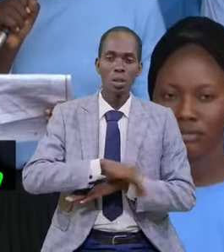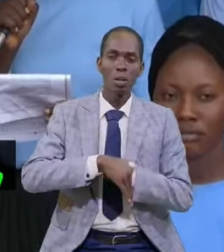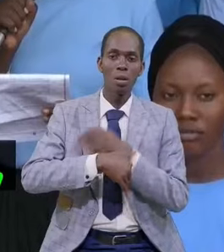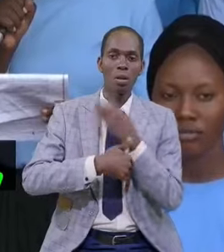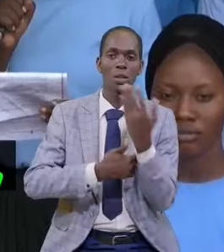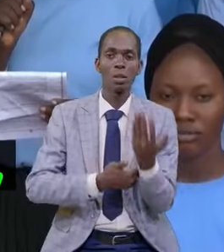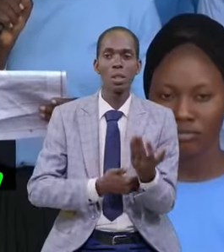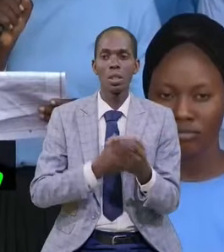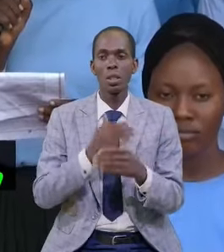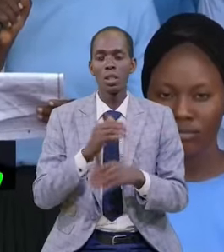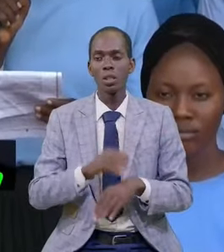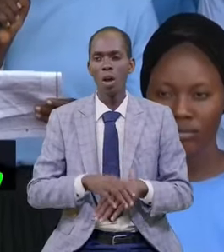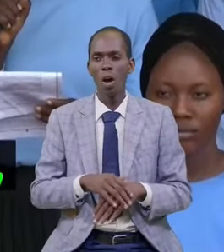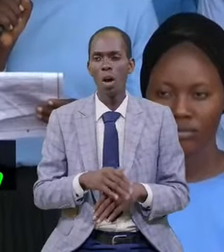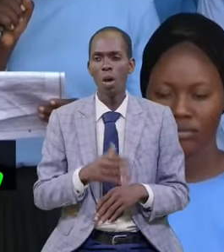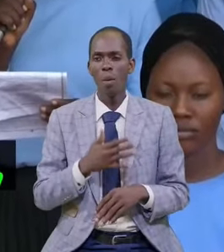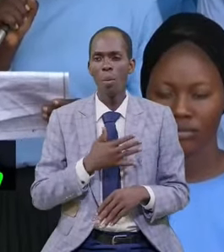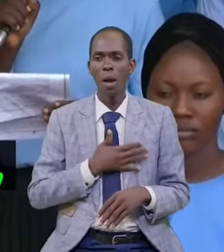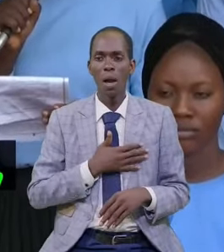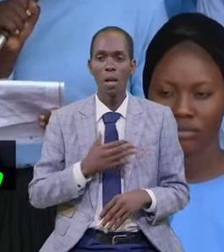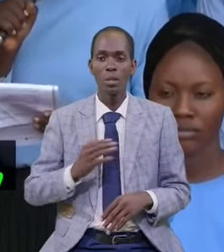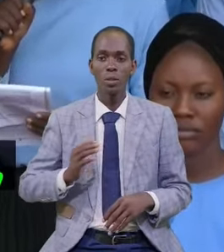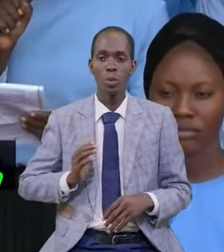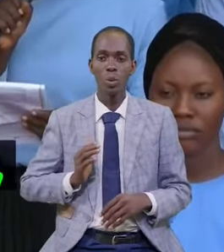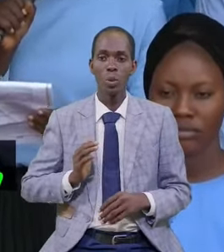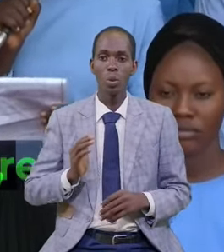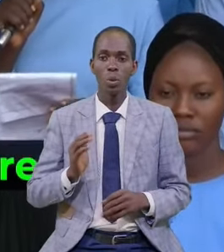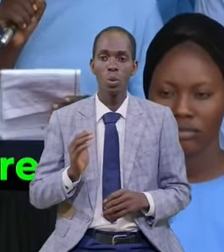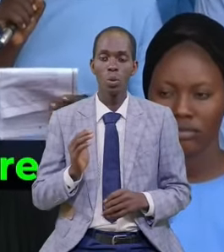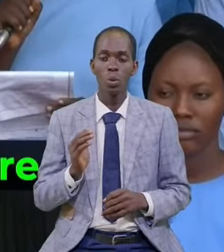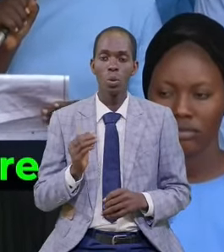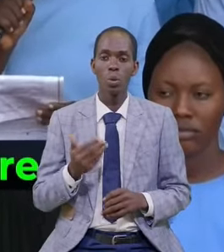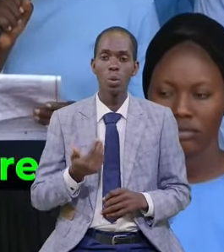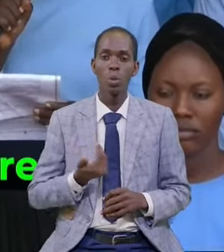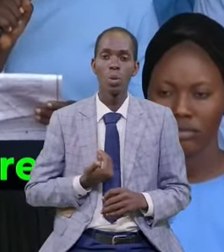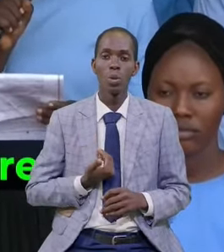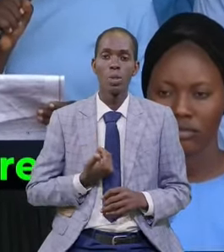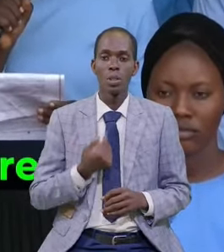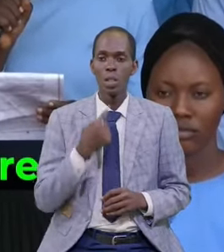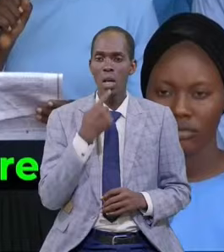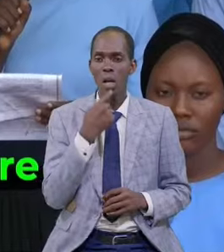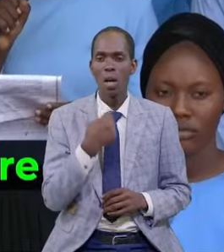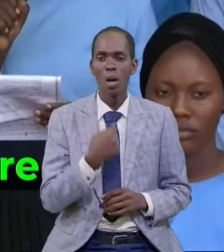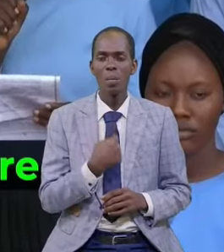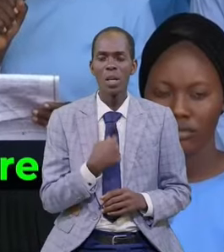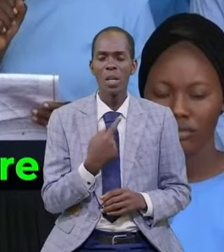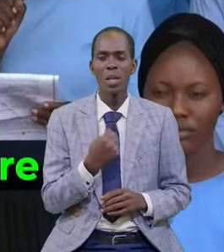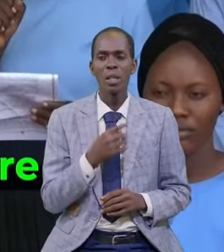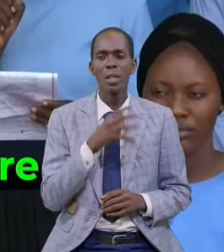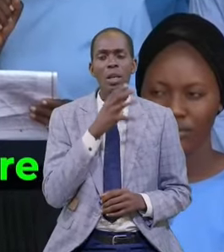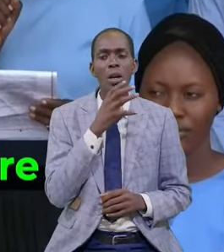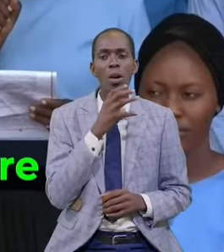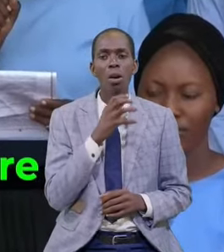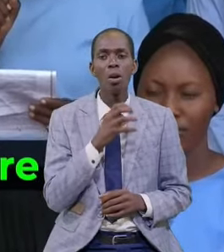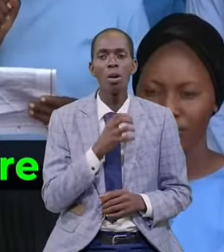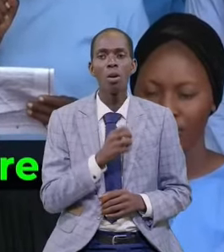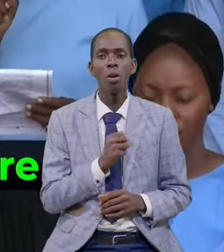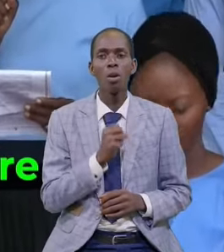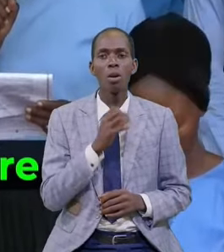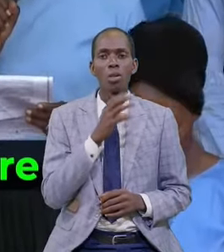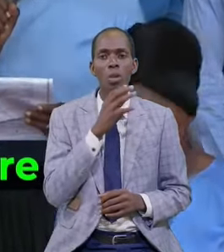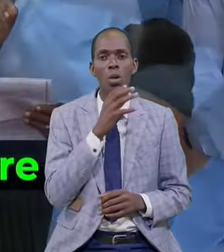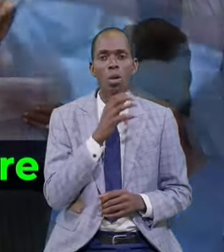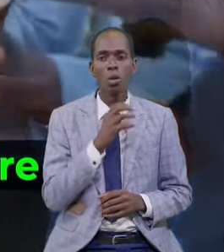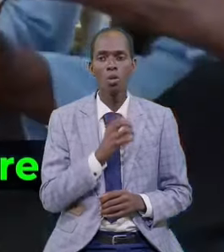ding on my soul th be all